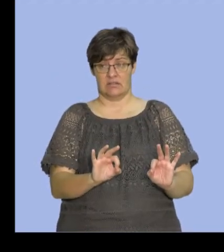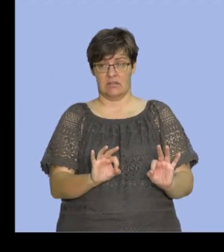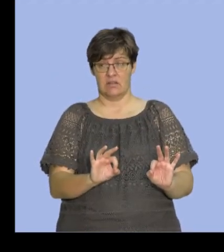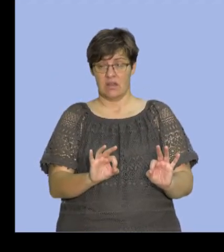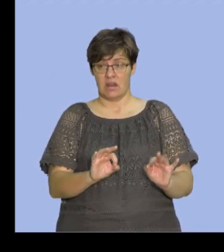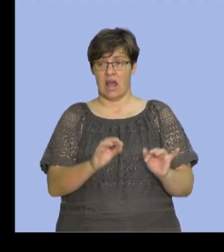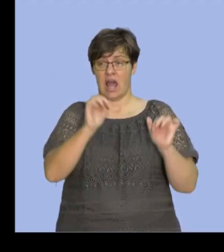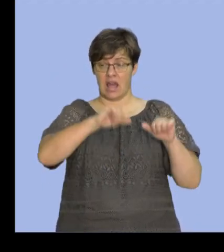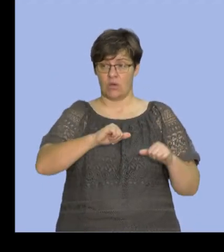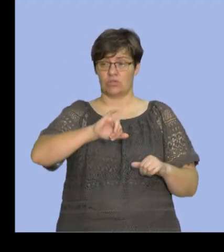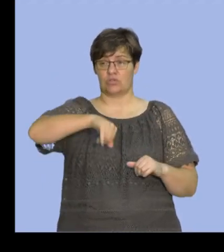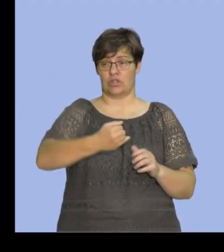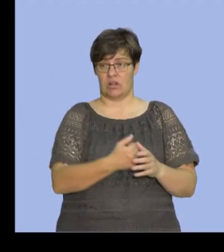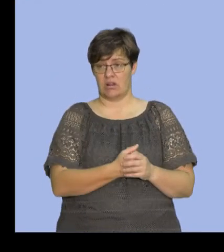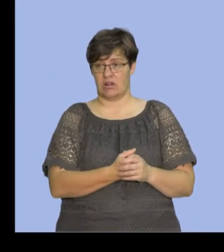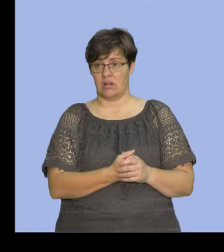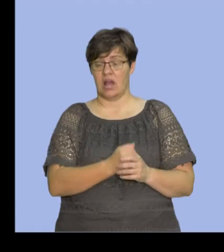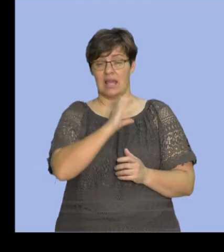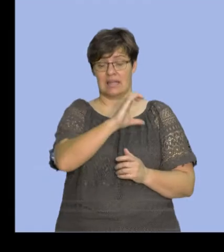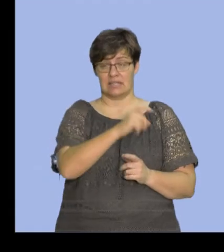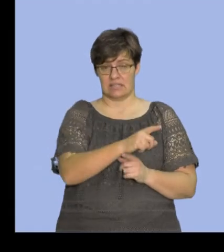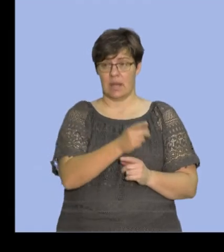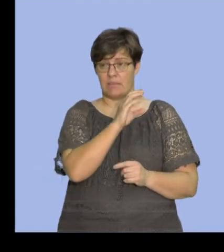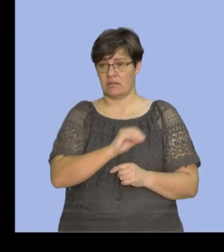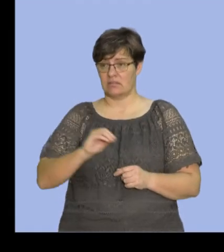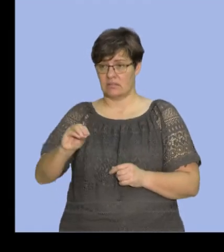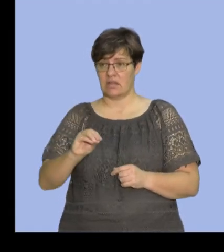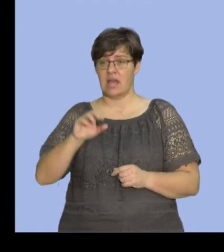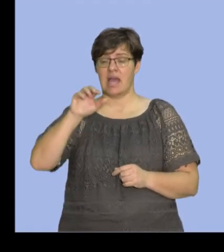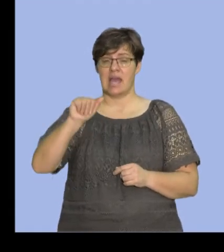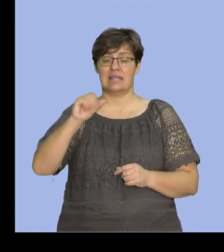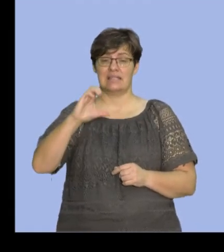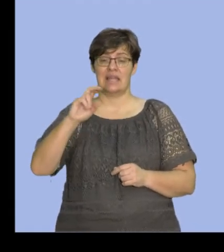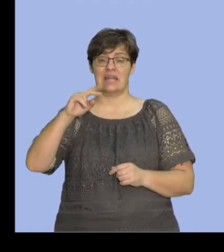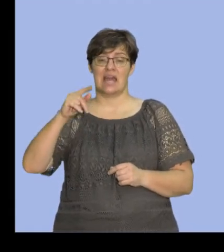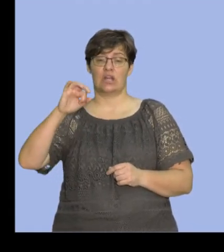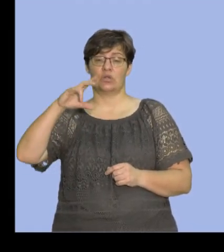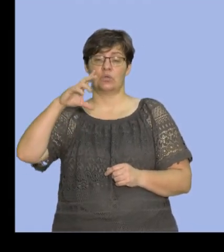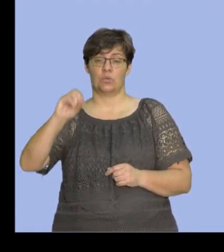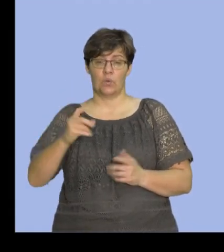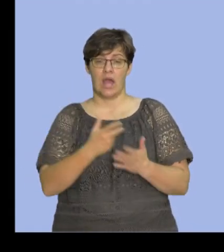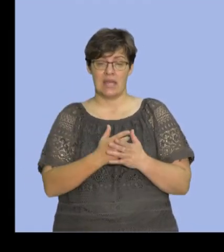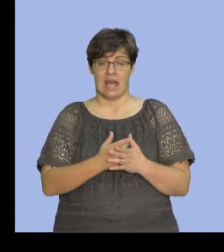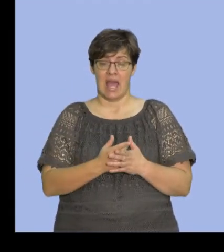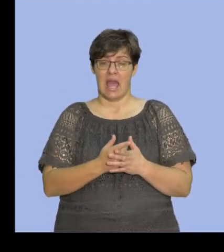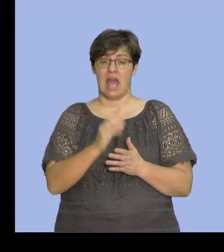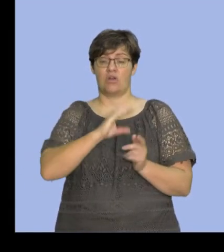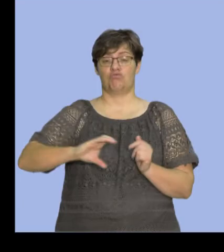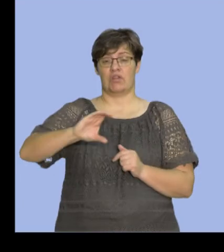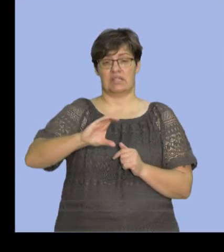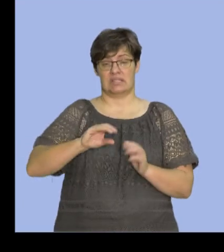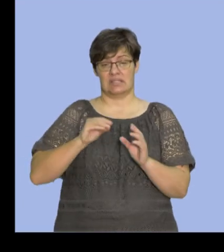allowances journal but posted to the account of AC Naidu stores as a credit entry.